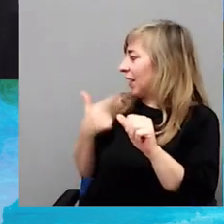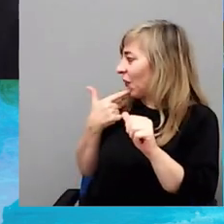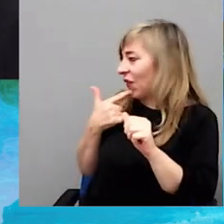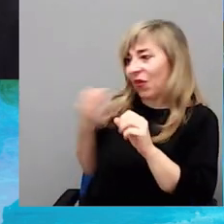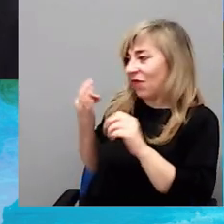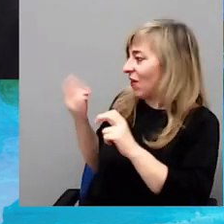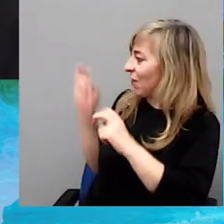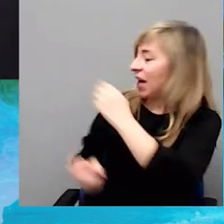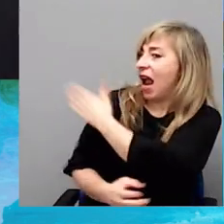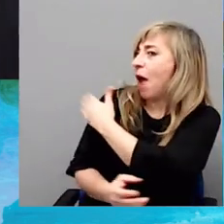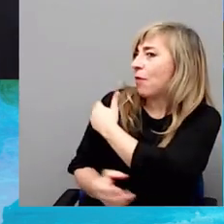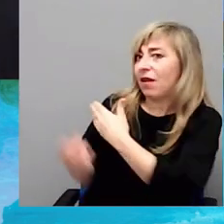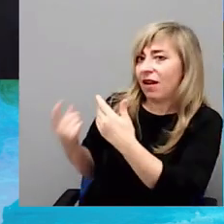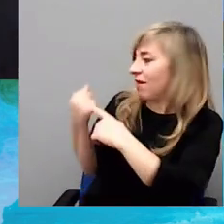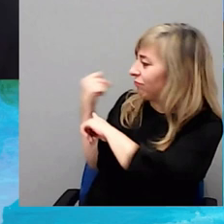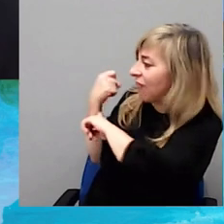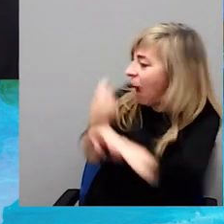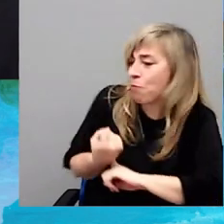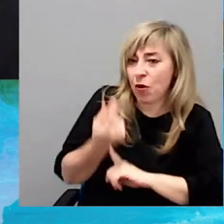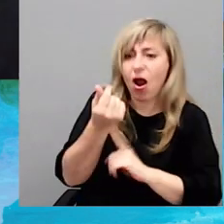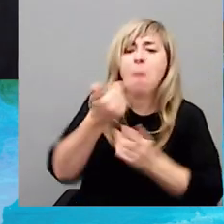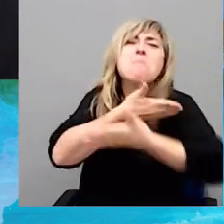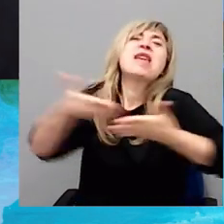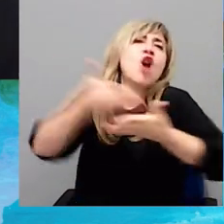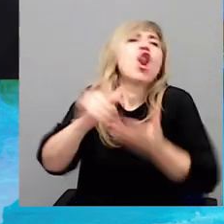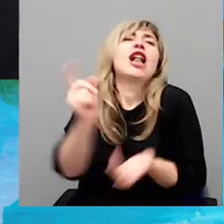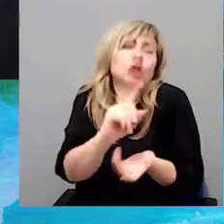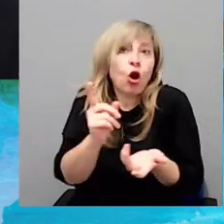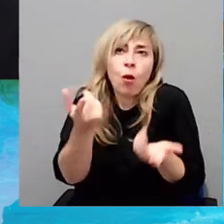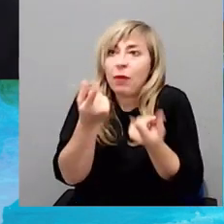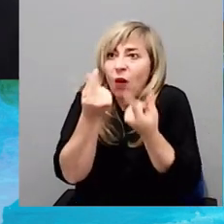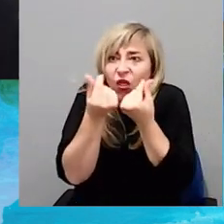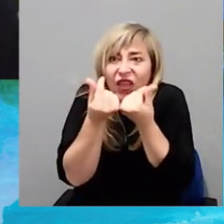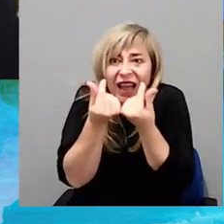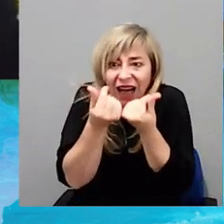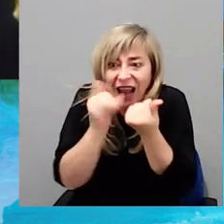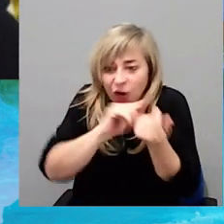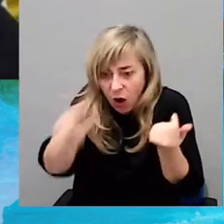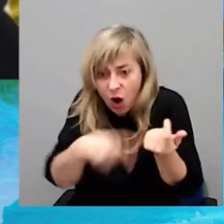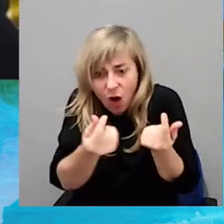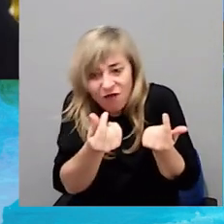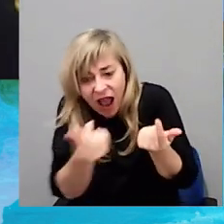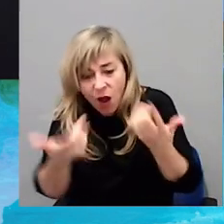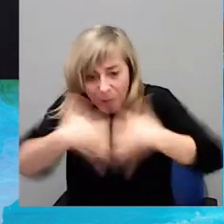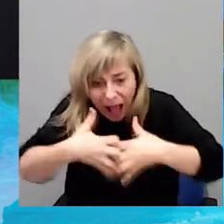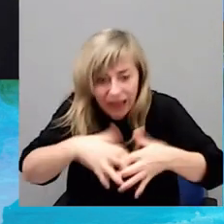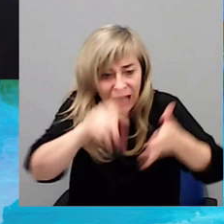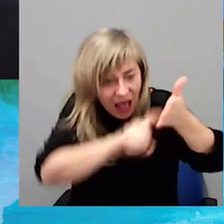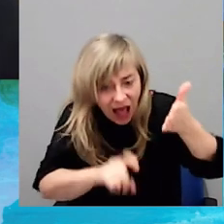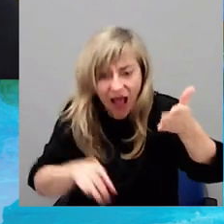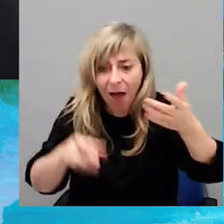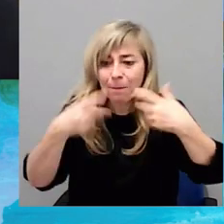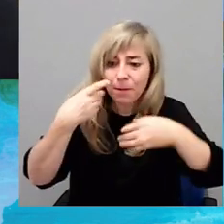a big financial funding. We're not talking about millions here. But, well, everything has a